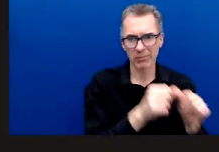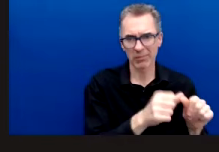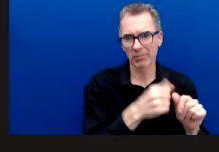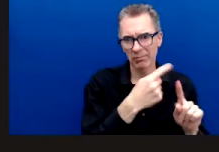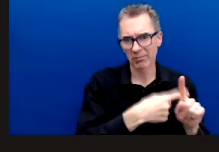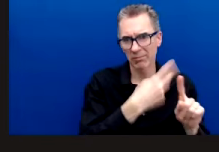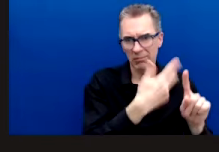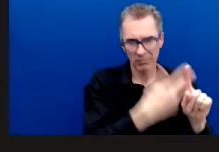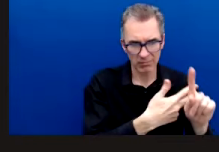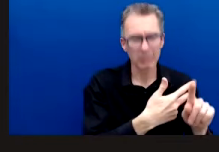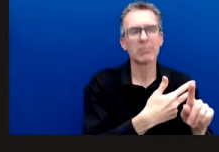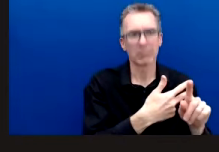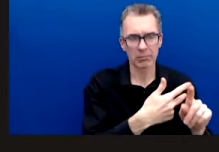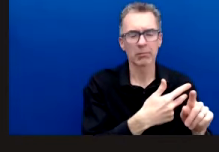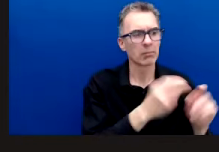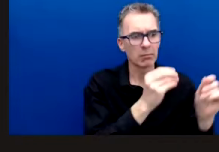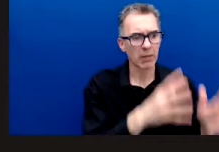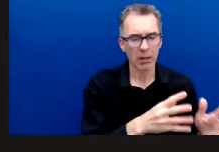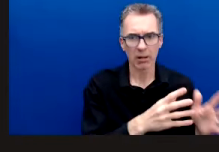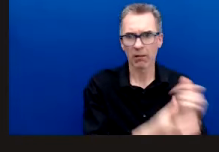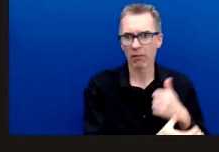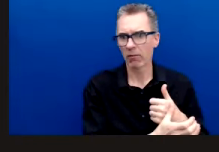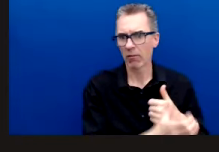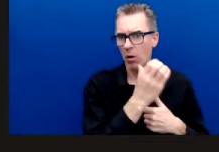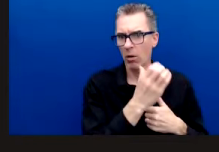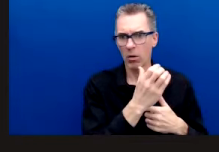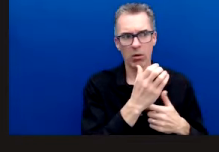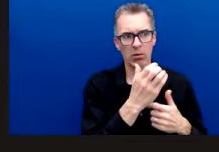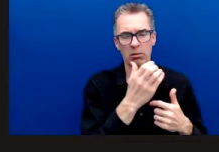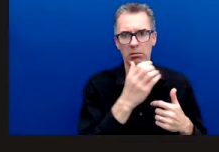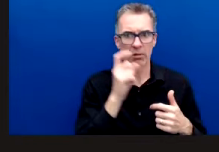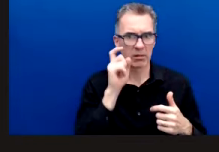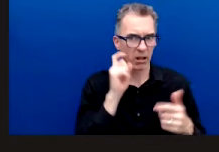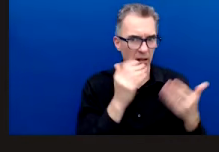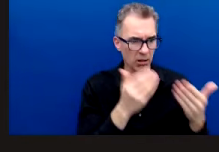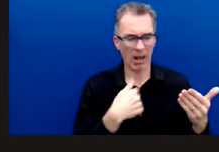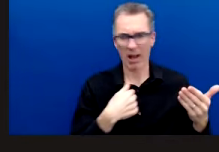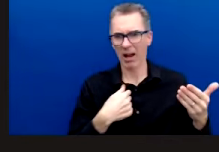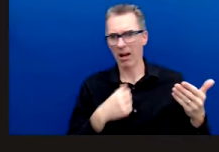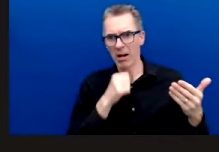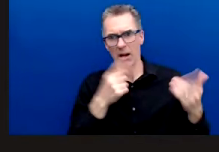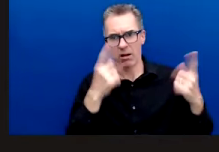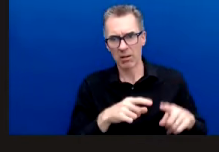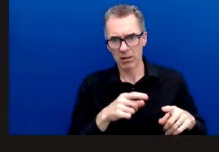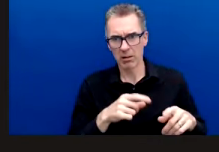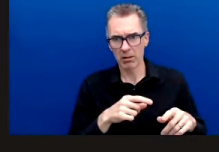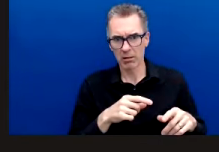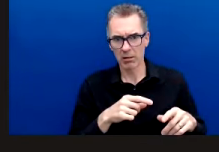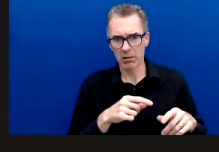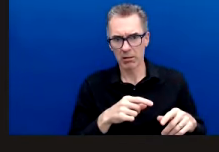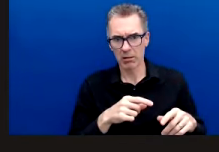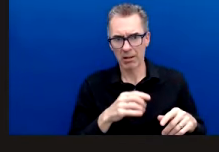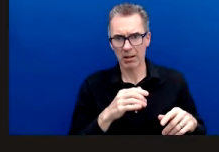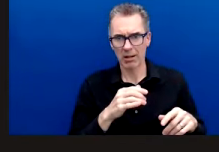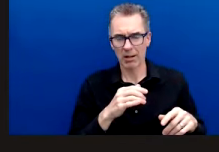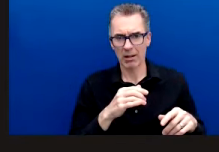the instructor forced them to perform sexual acts that they did not consent to. The student informed you that since the encounter, they have